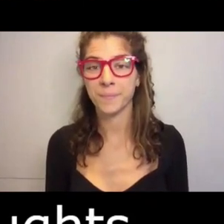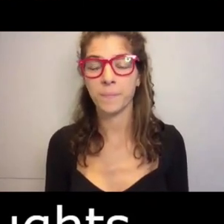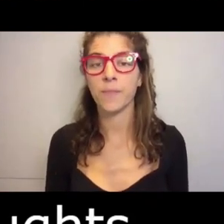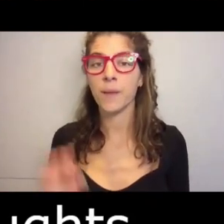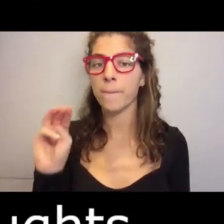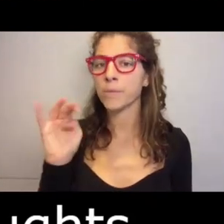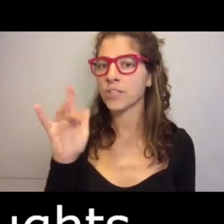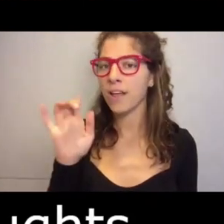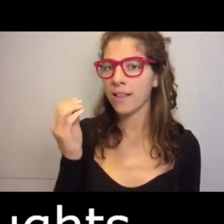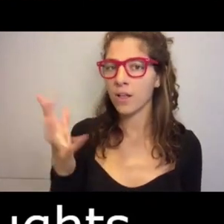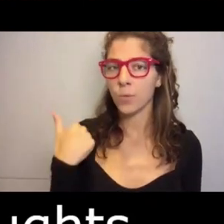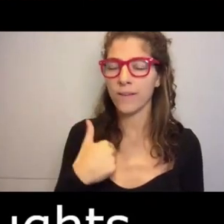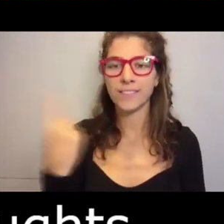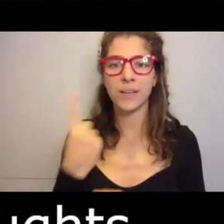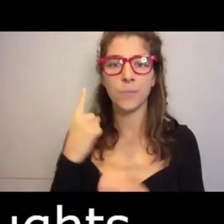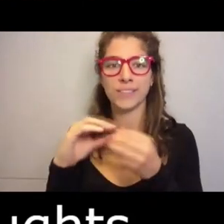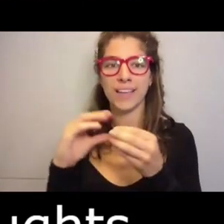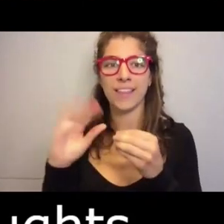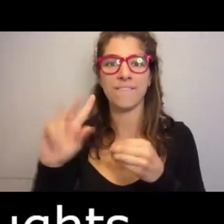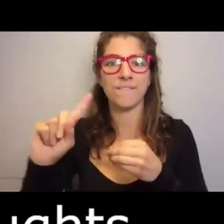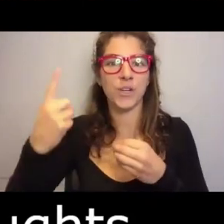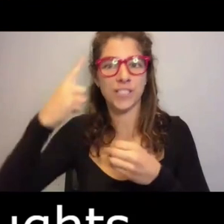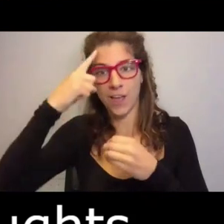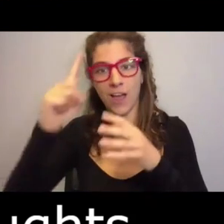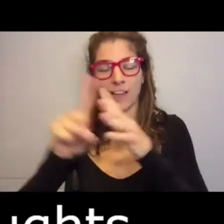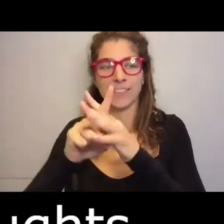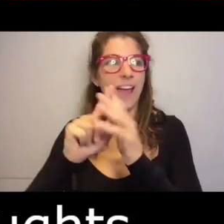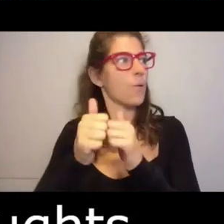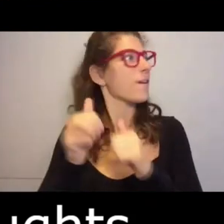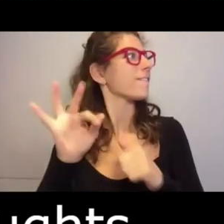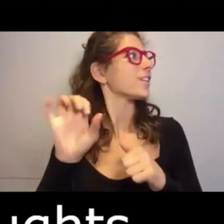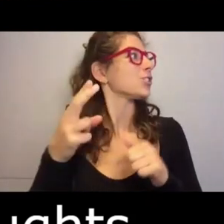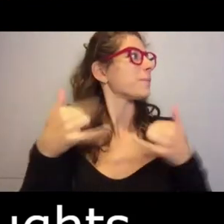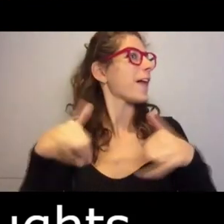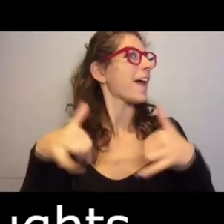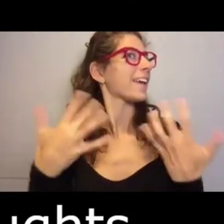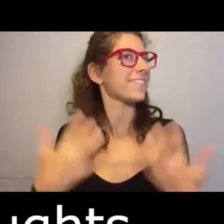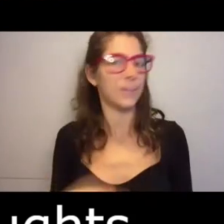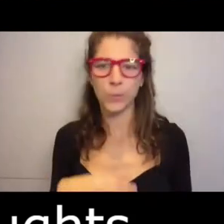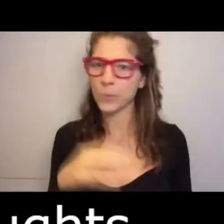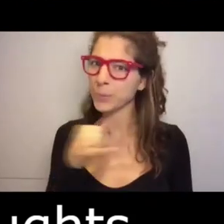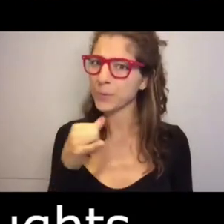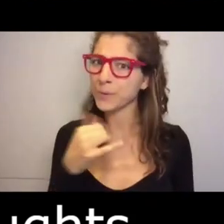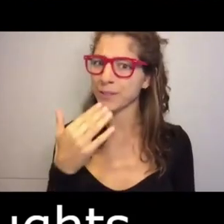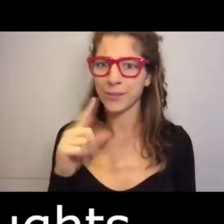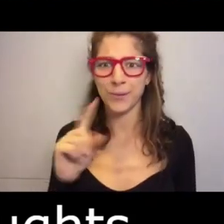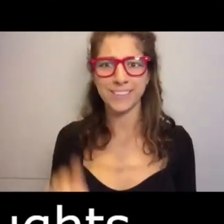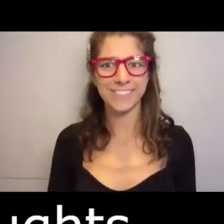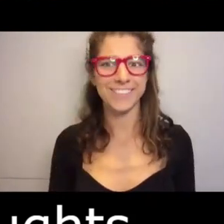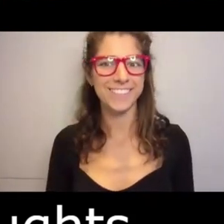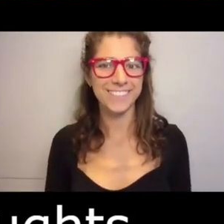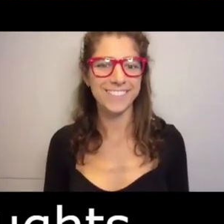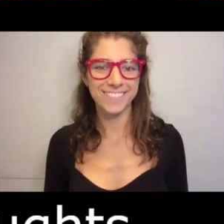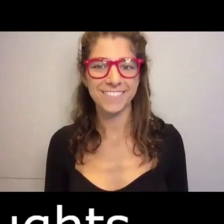Michelle? Mm-hmm. We had someone say their first thought was, how would a fish play? Ooh, great question.